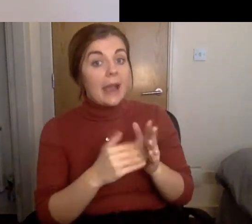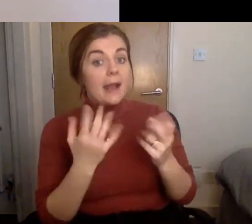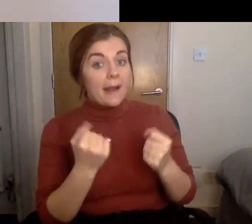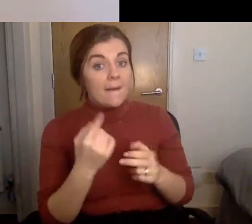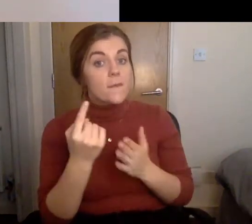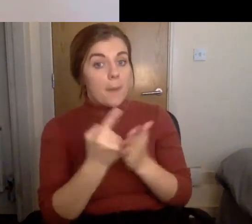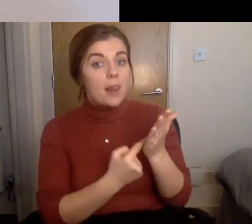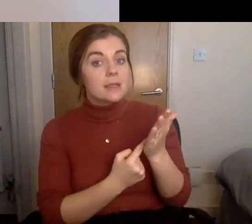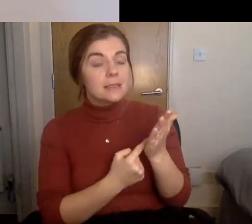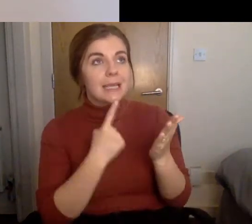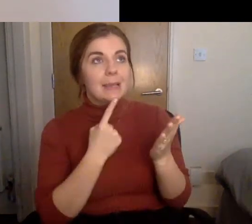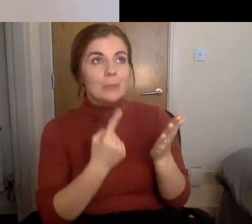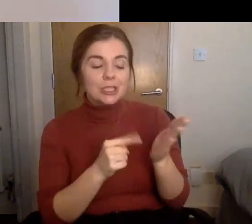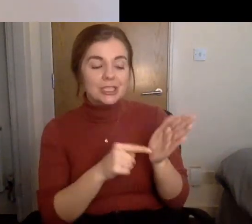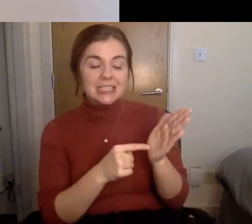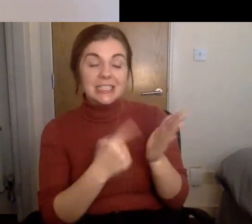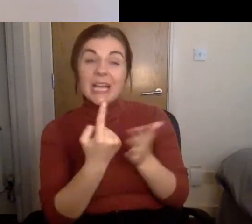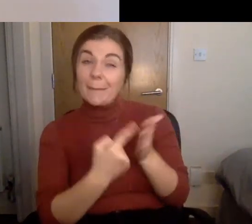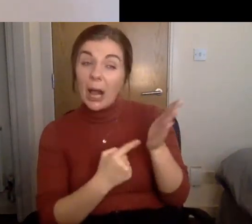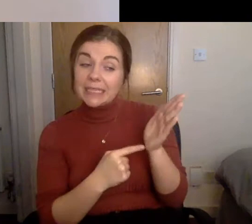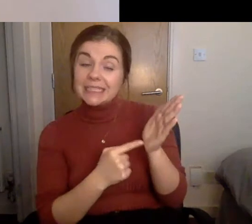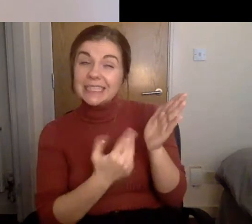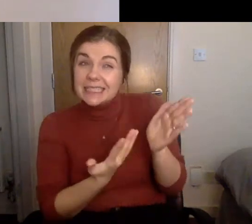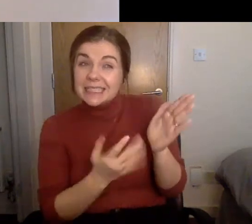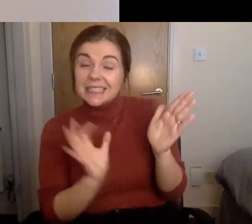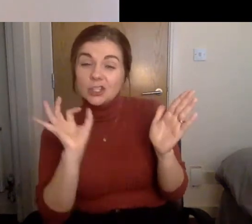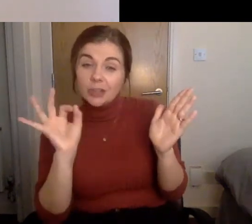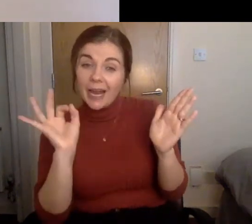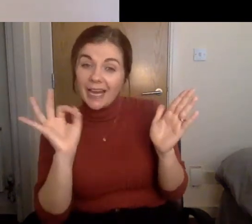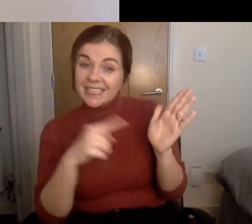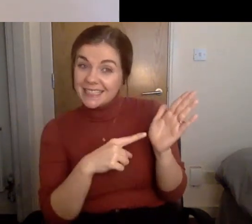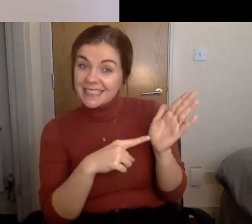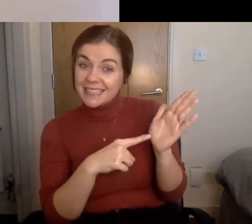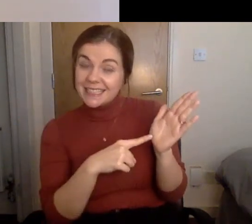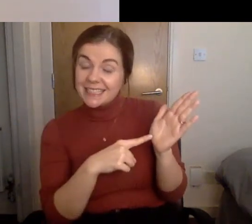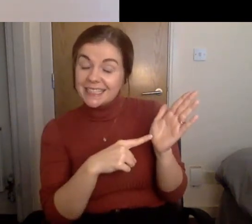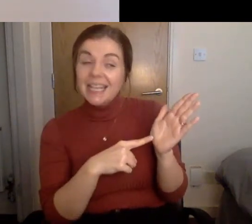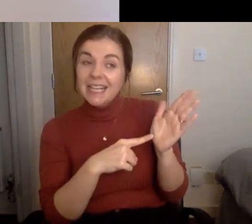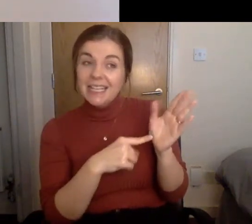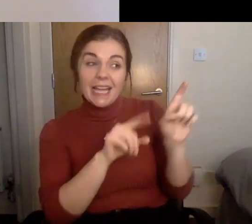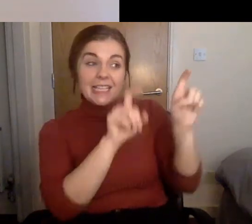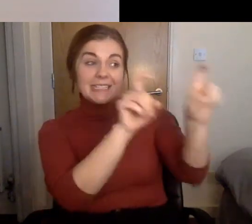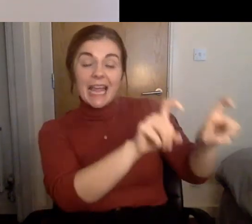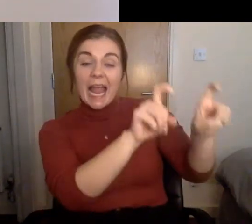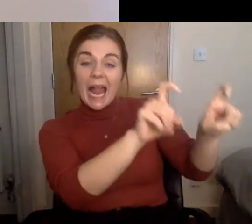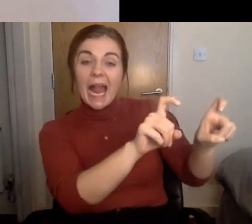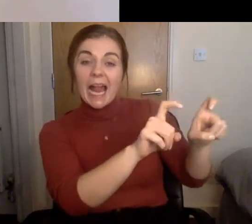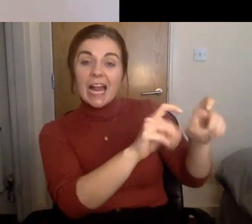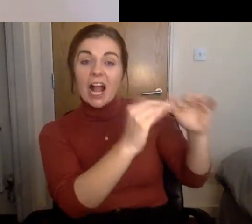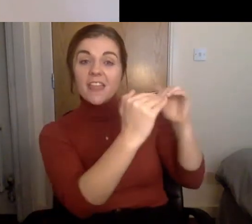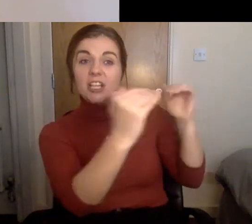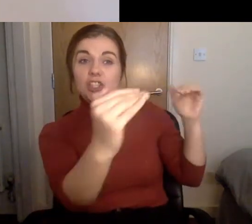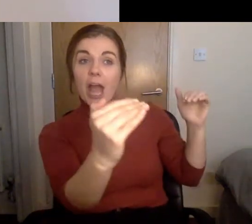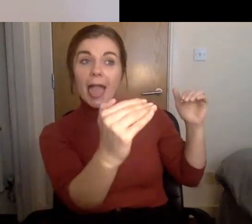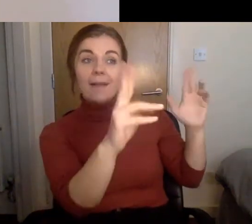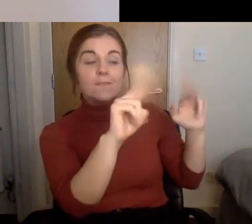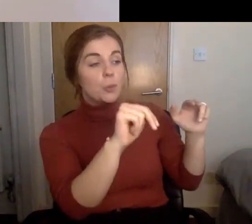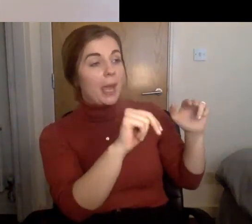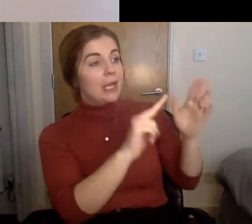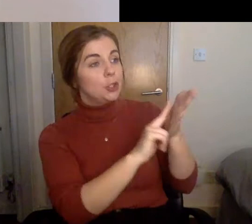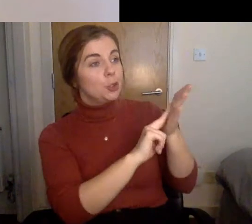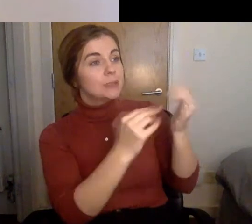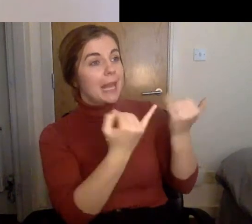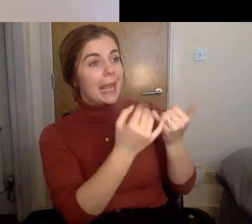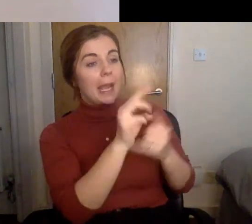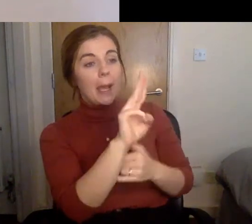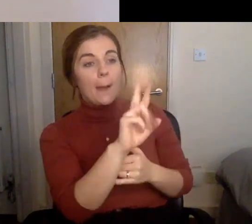you know, like, policies are great. They're great, and they sit lovely on shelves. They hold books up, and they do all